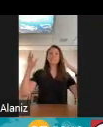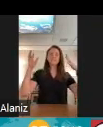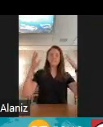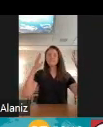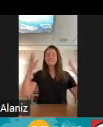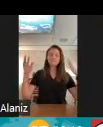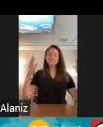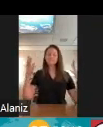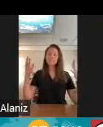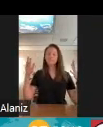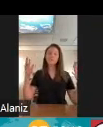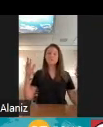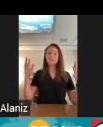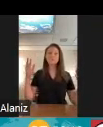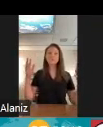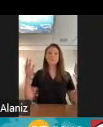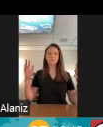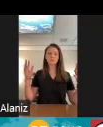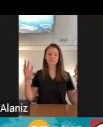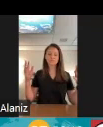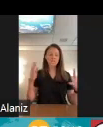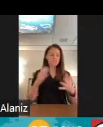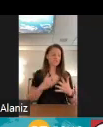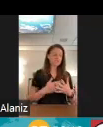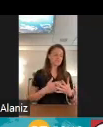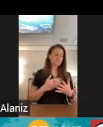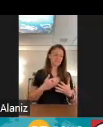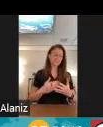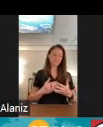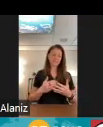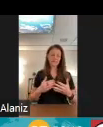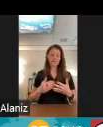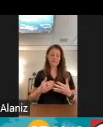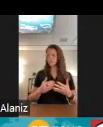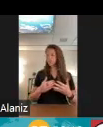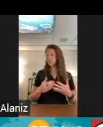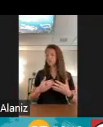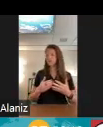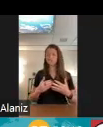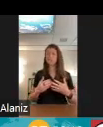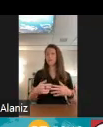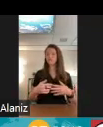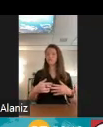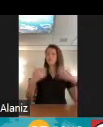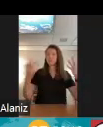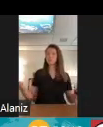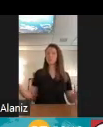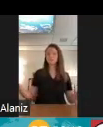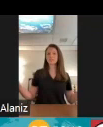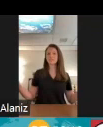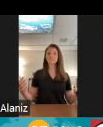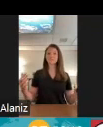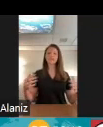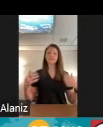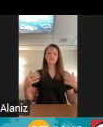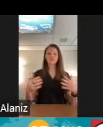to mentally manipulate multiple ideas at once. So this is a key element for things like following